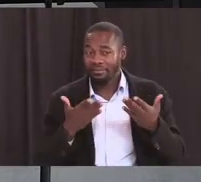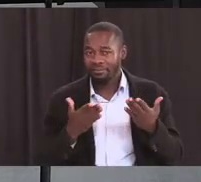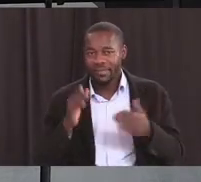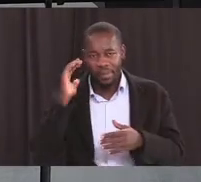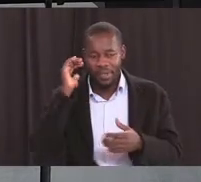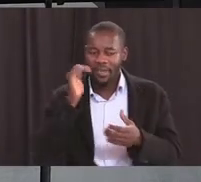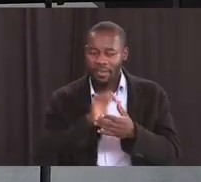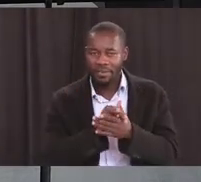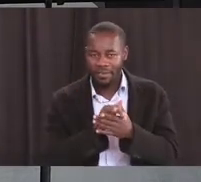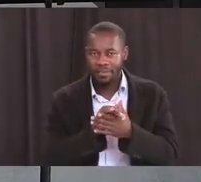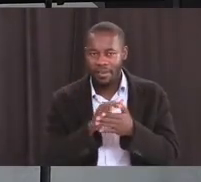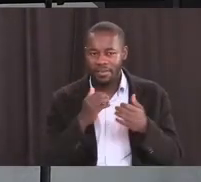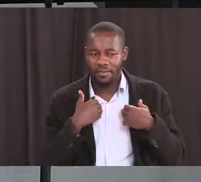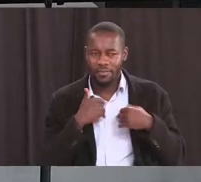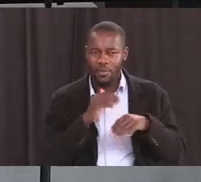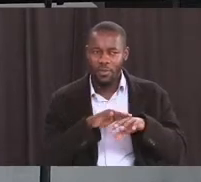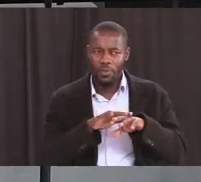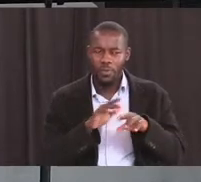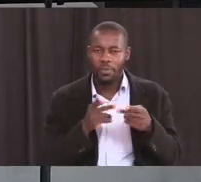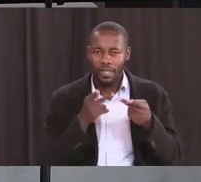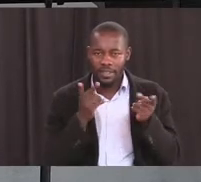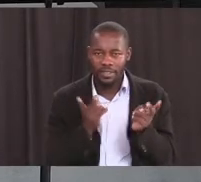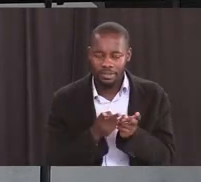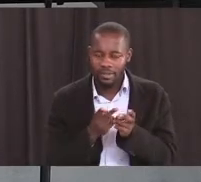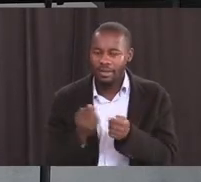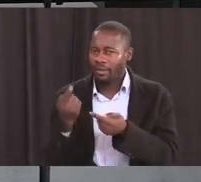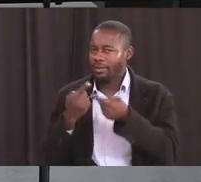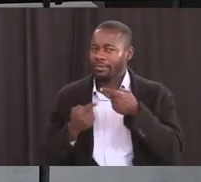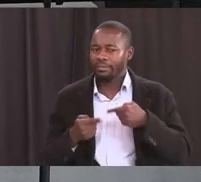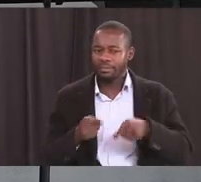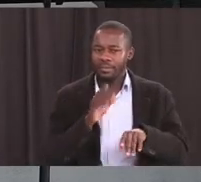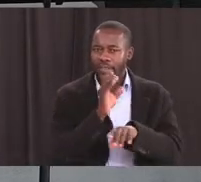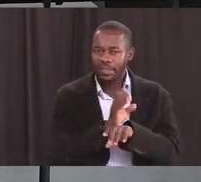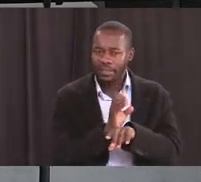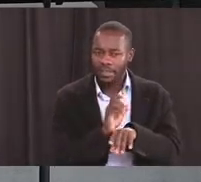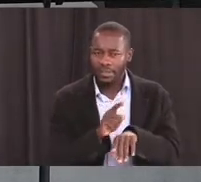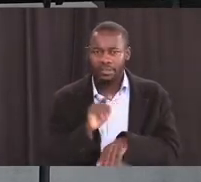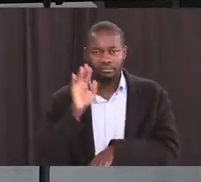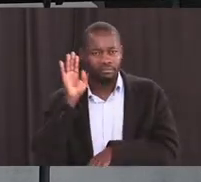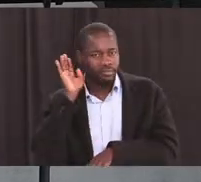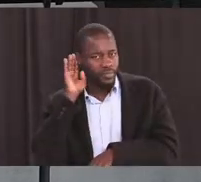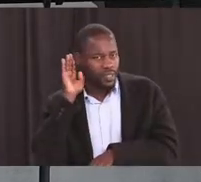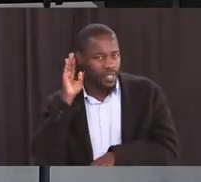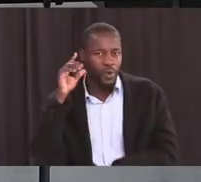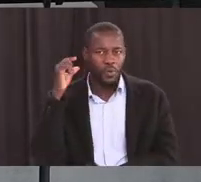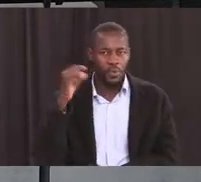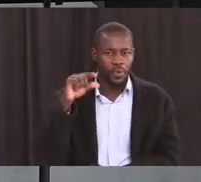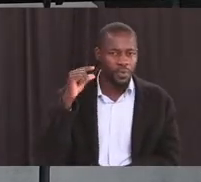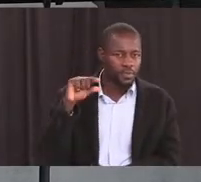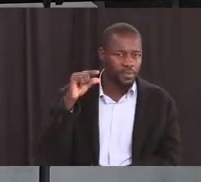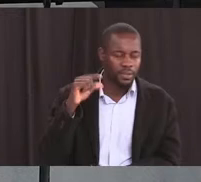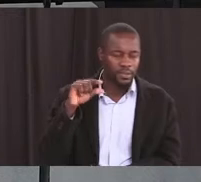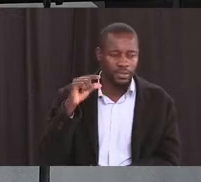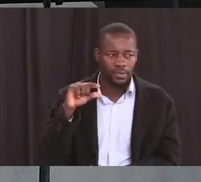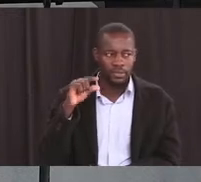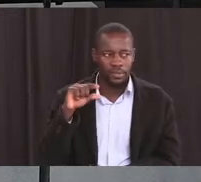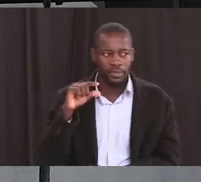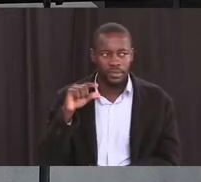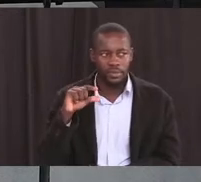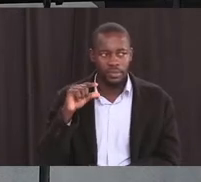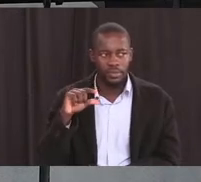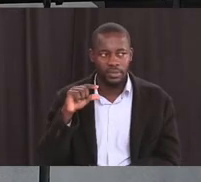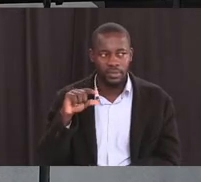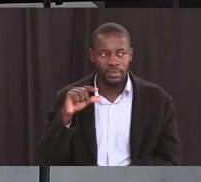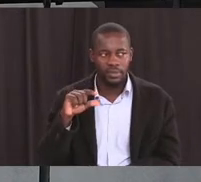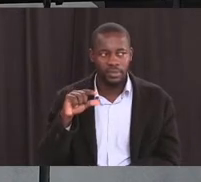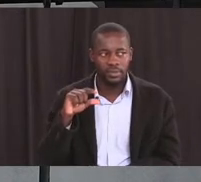We come to church, we hear the word, but then we go to our life group and live life together and share